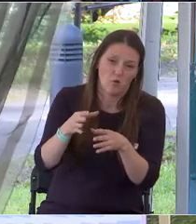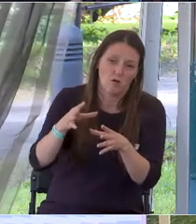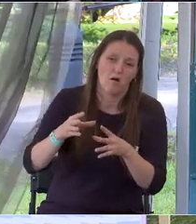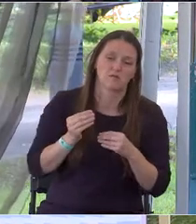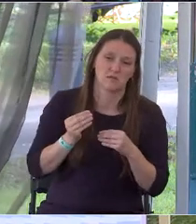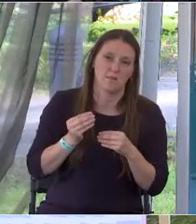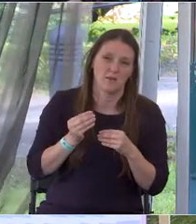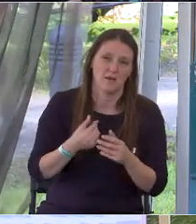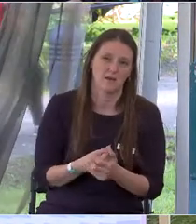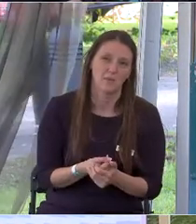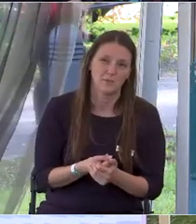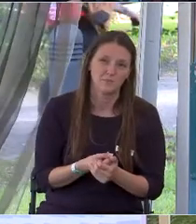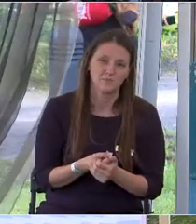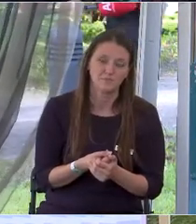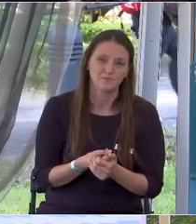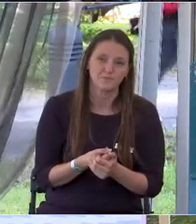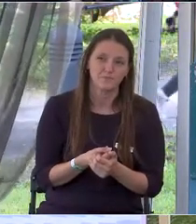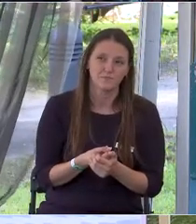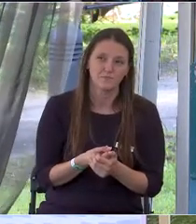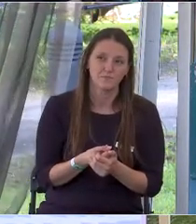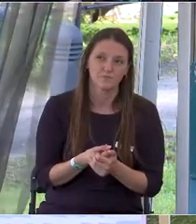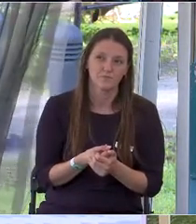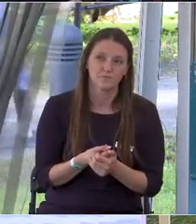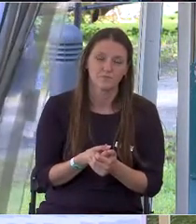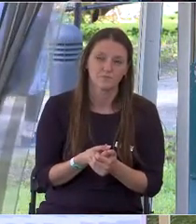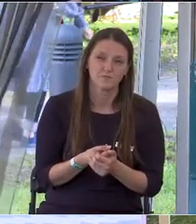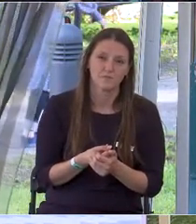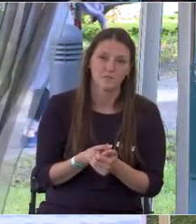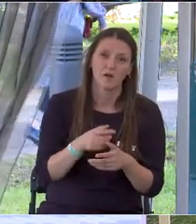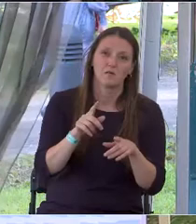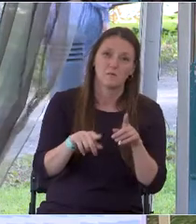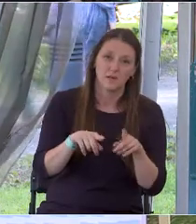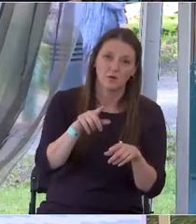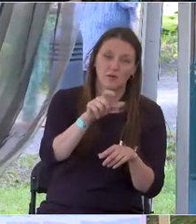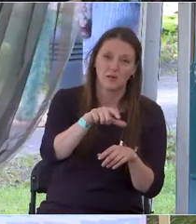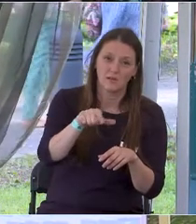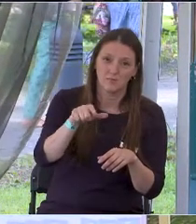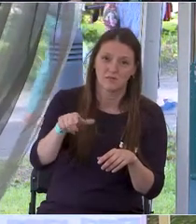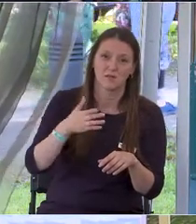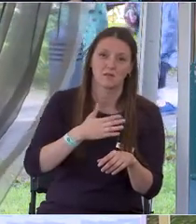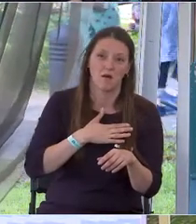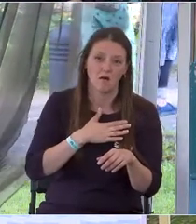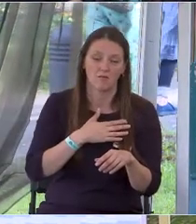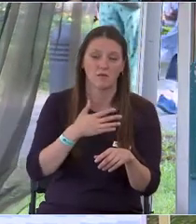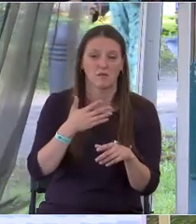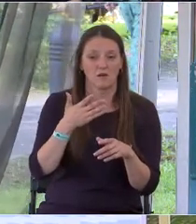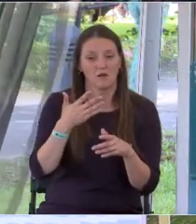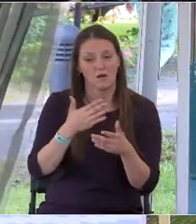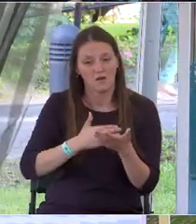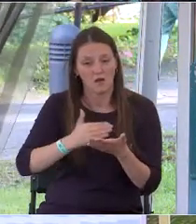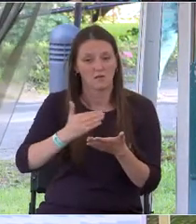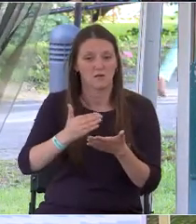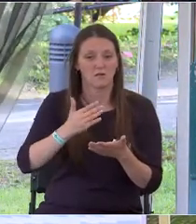sometimes politicians have to do because of the election system, because they want to continue to be the government, which is not totally